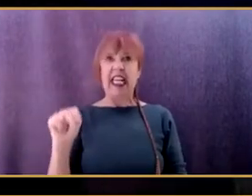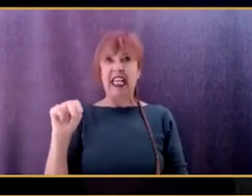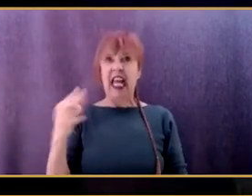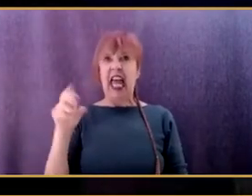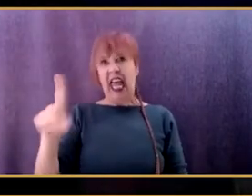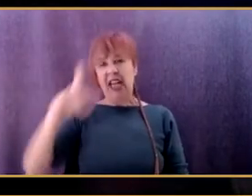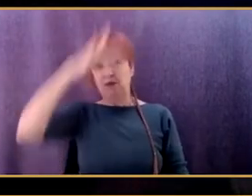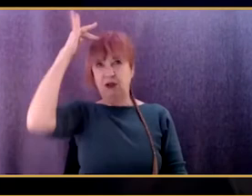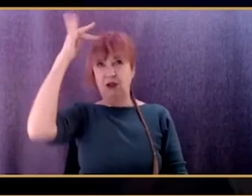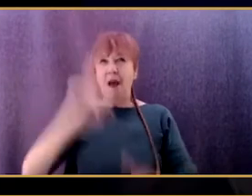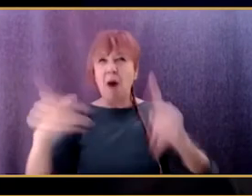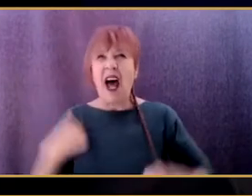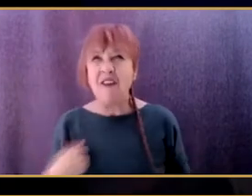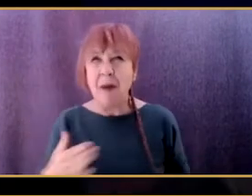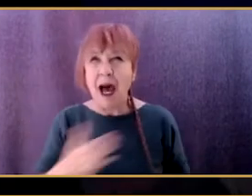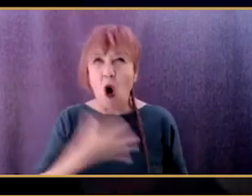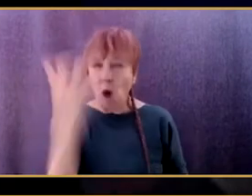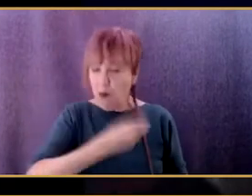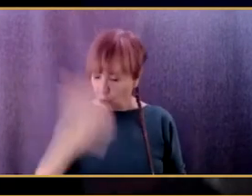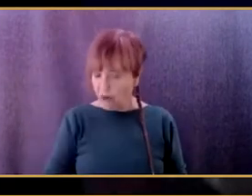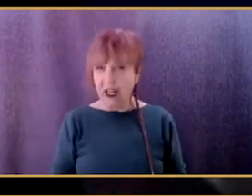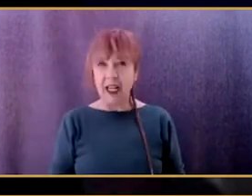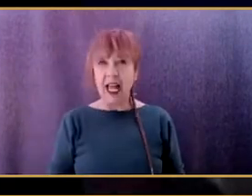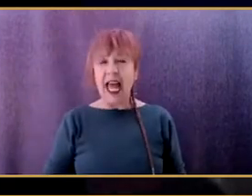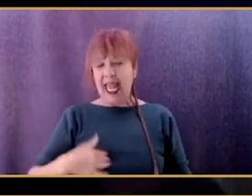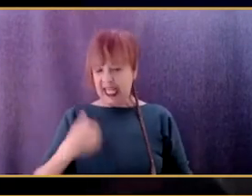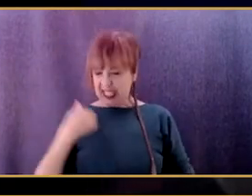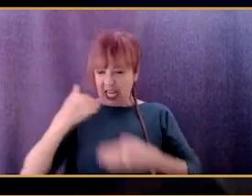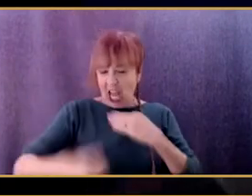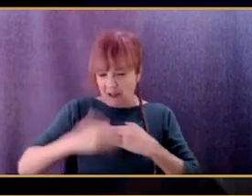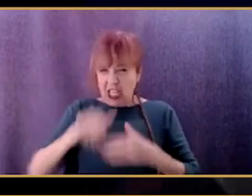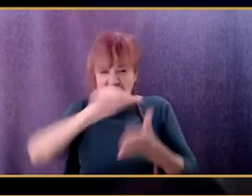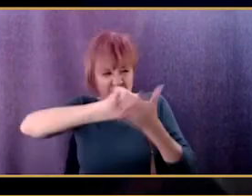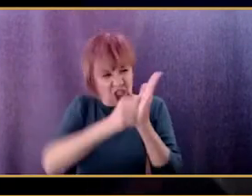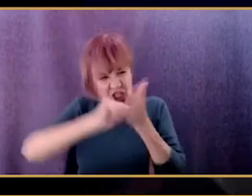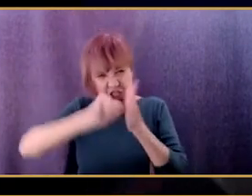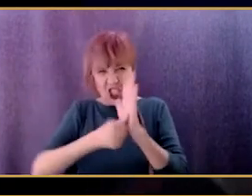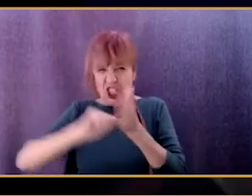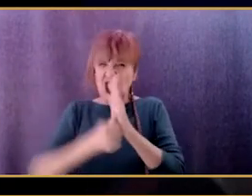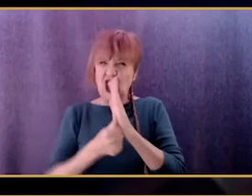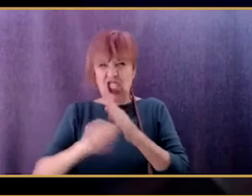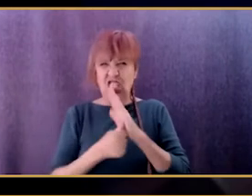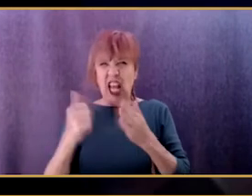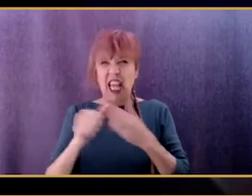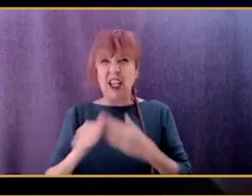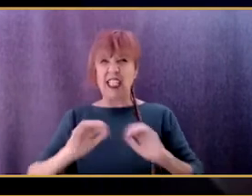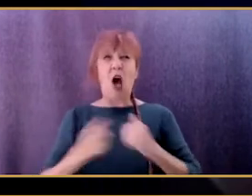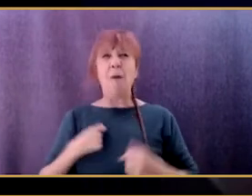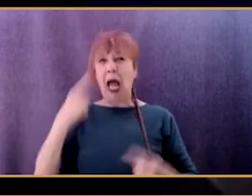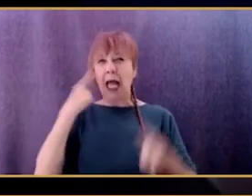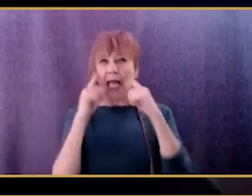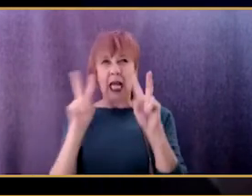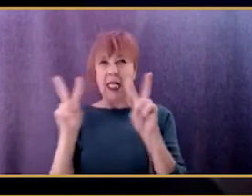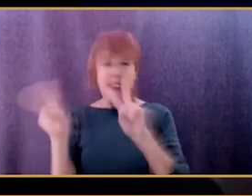And I got my own beauty It is knife scrawled across my back in sore jagged letters It isn't the way